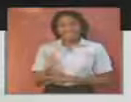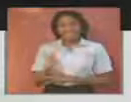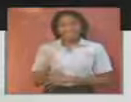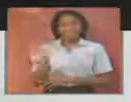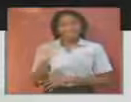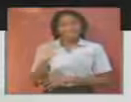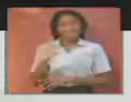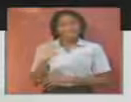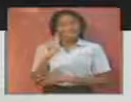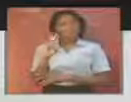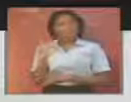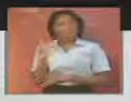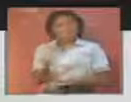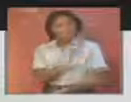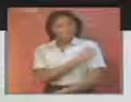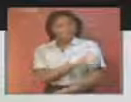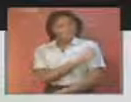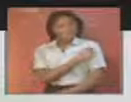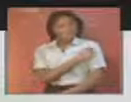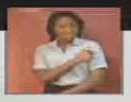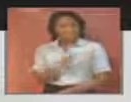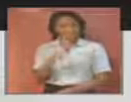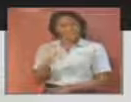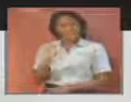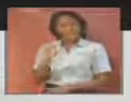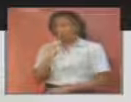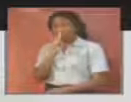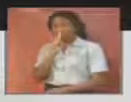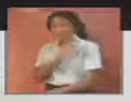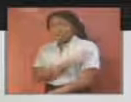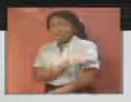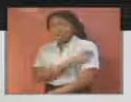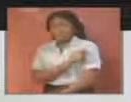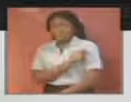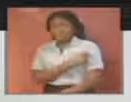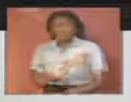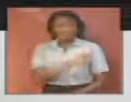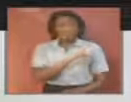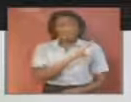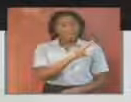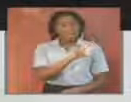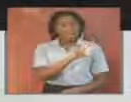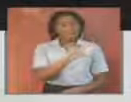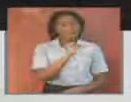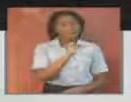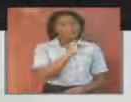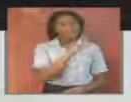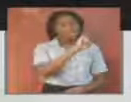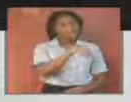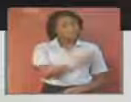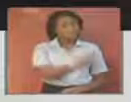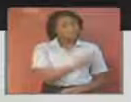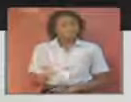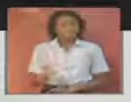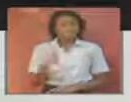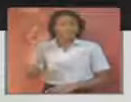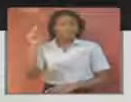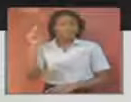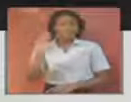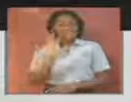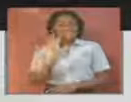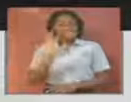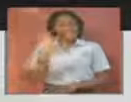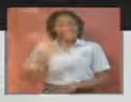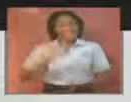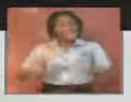Hospital, 48 at the Augustus Long Hospital, at St. Anne's 21, Arima General Hospital 69, New